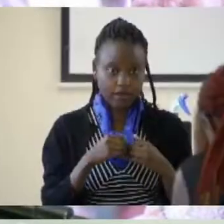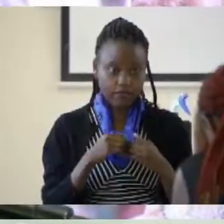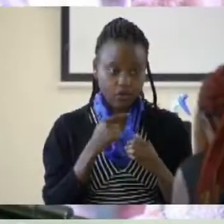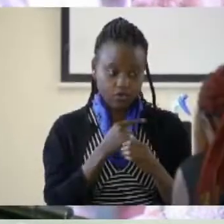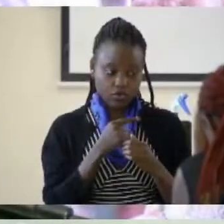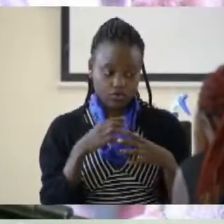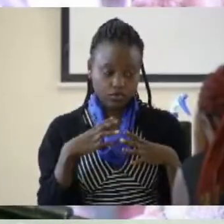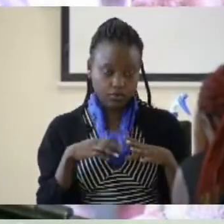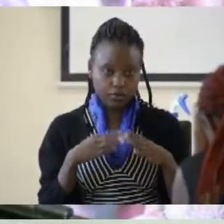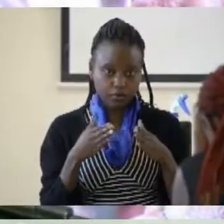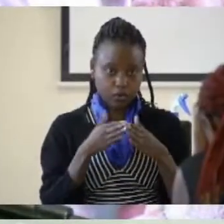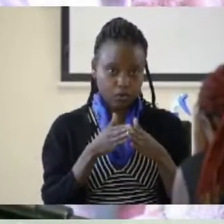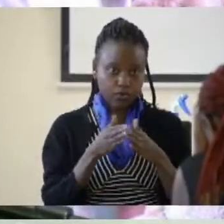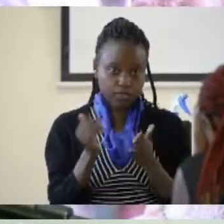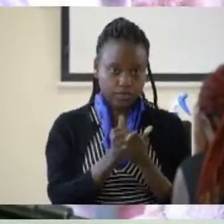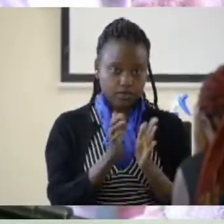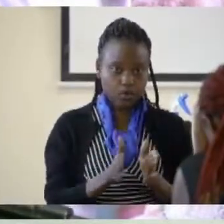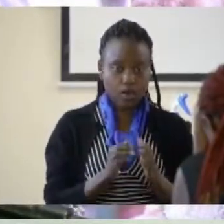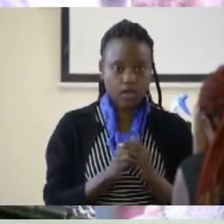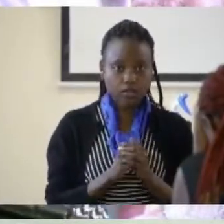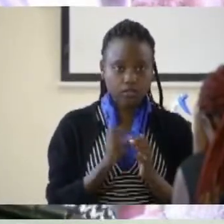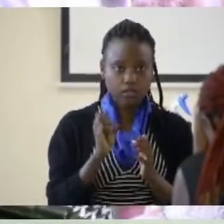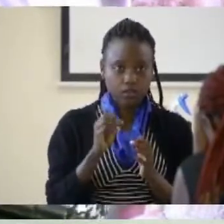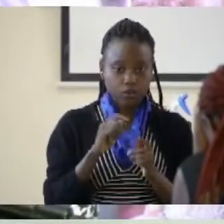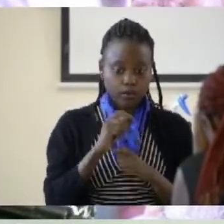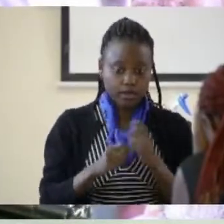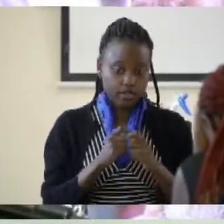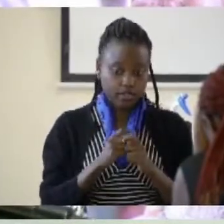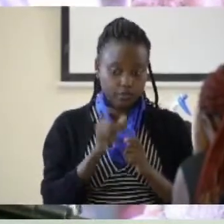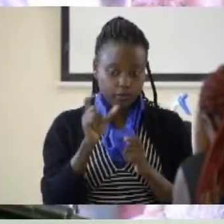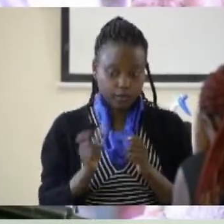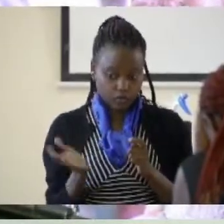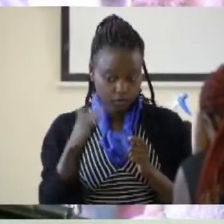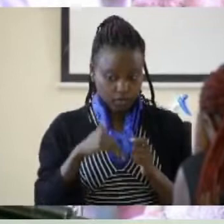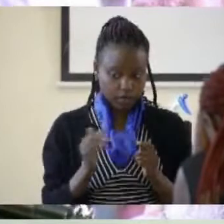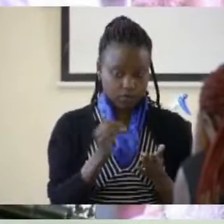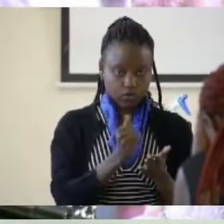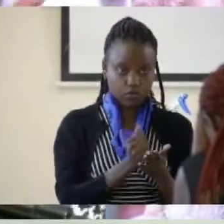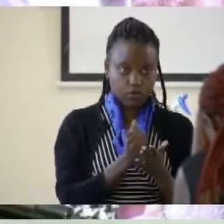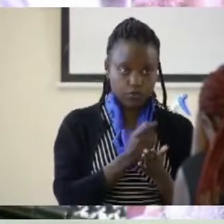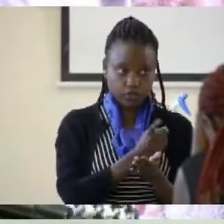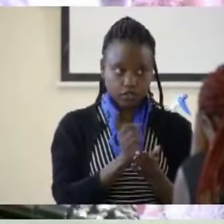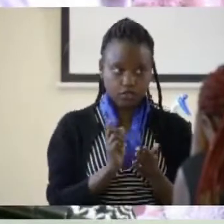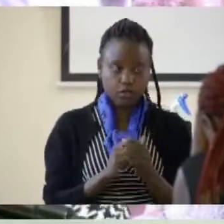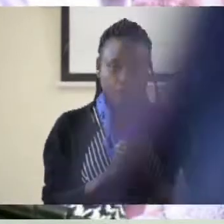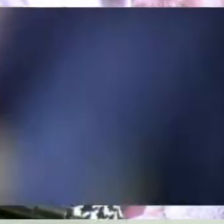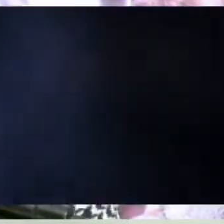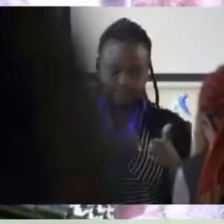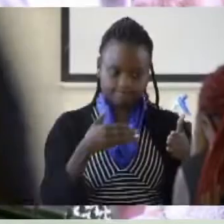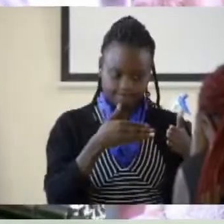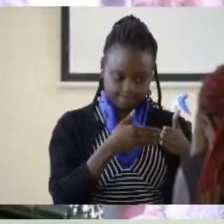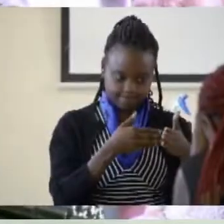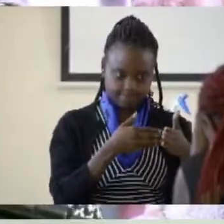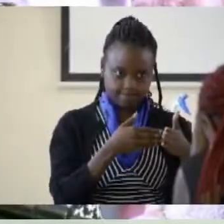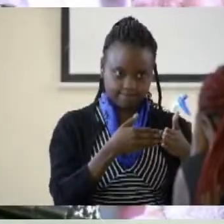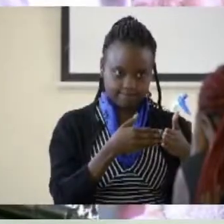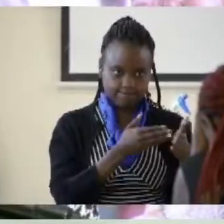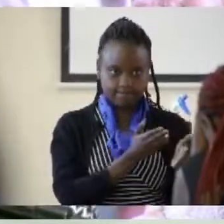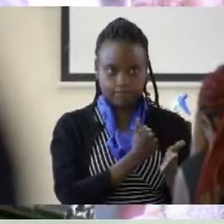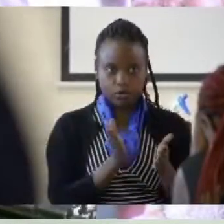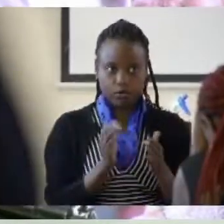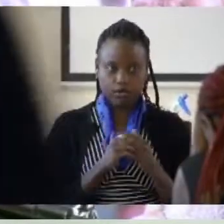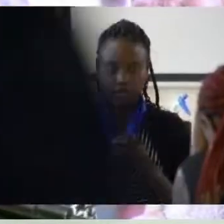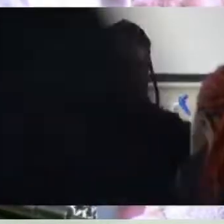workers. So when a person of this kind of person comes to your office, there's already that block.